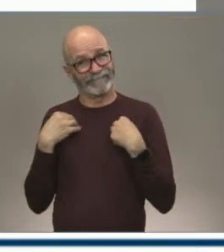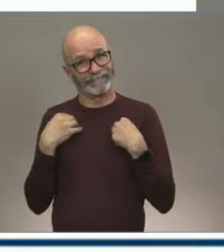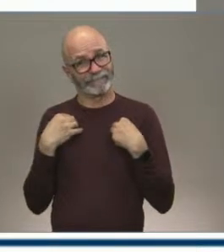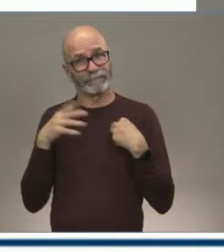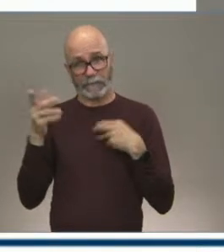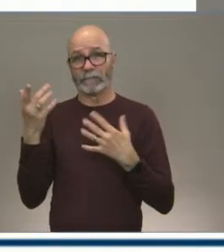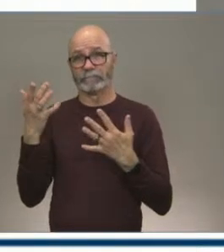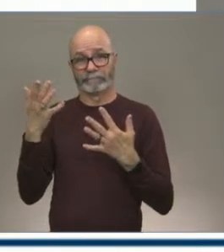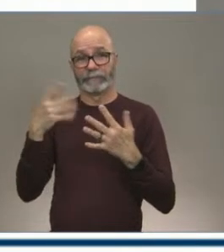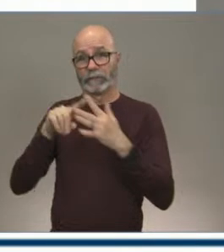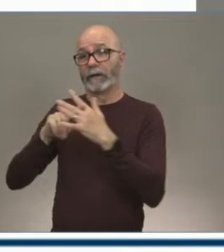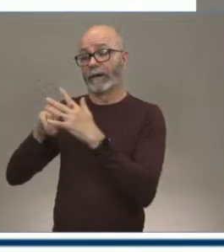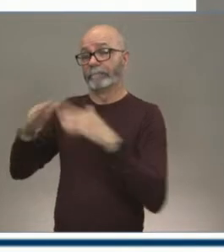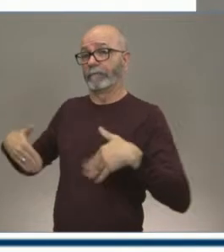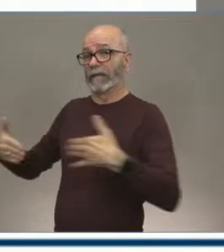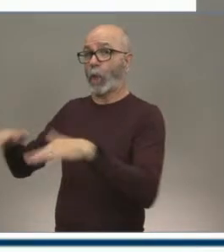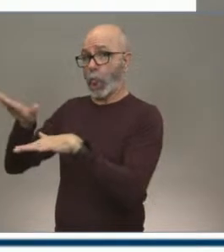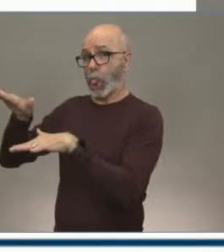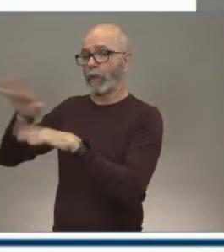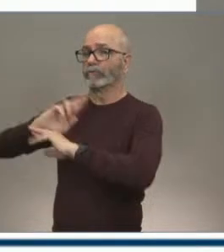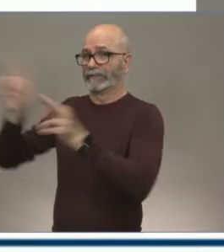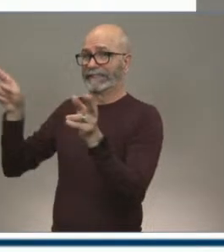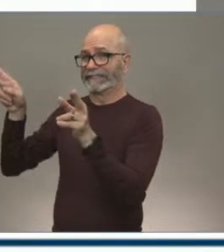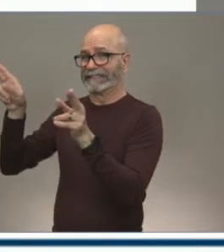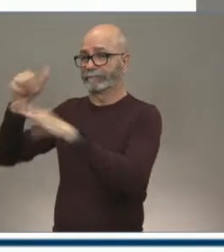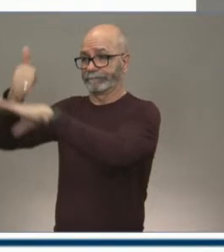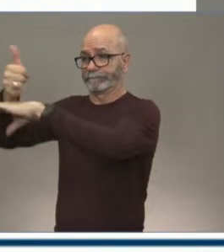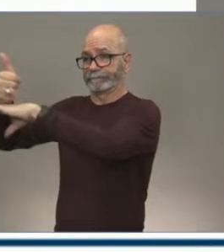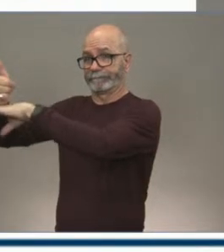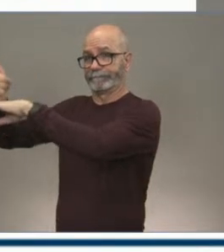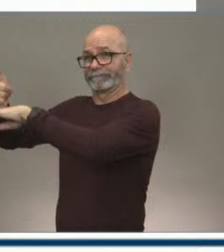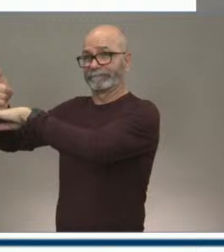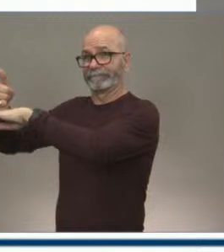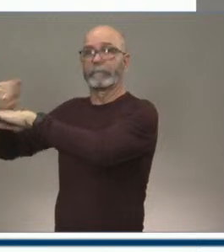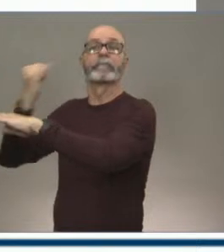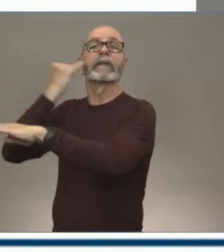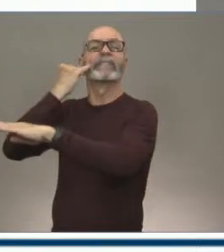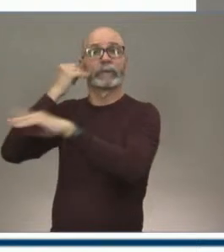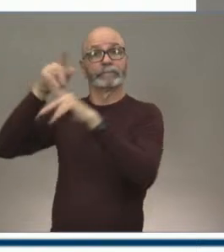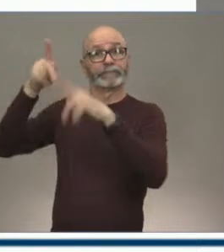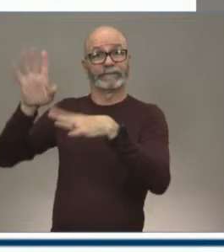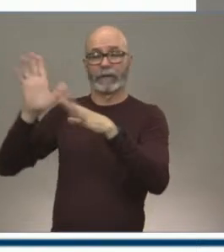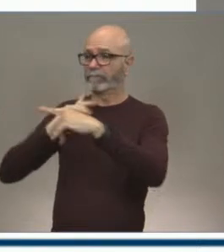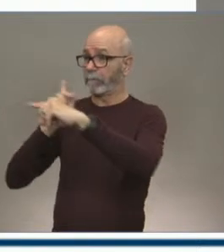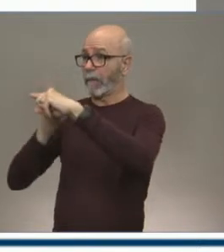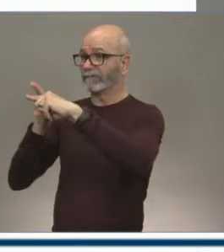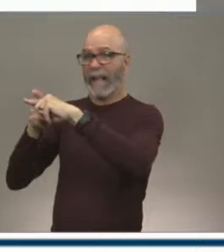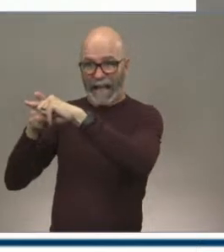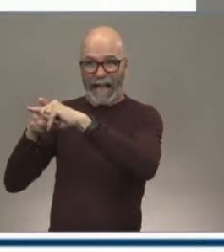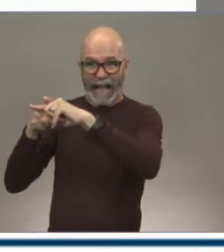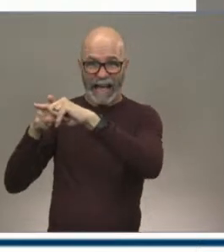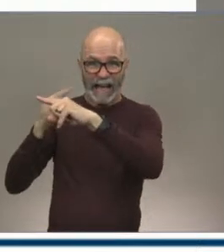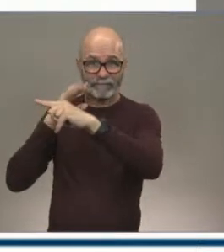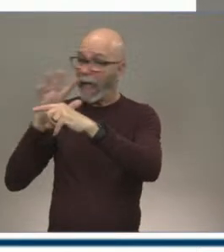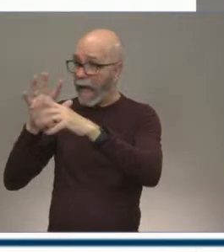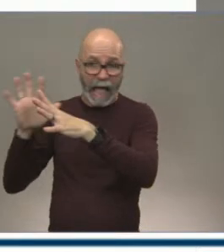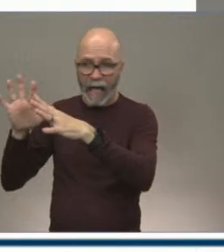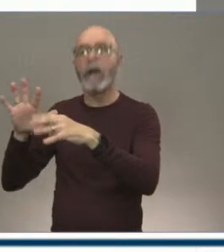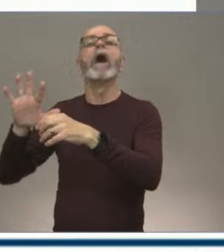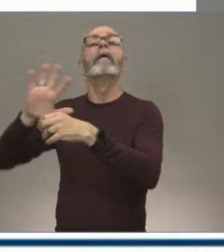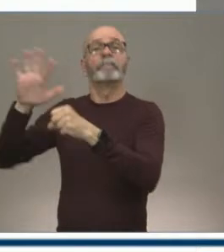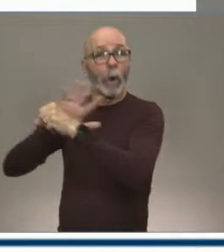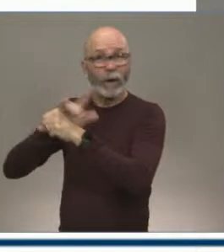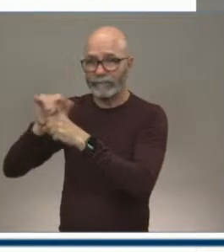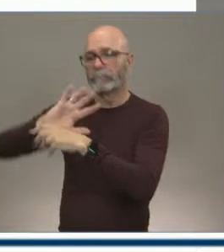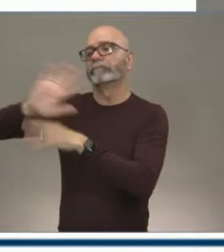we're also working on how to, we need to, any tests that are positive, confirming that. We're also using that, going to be using other,